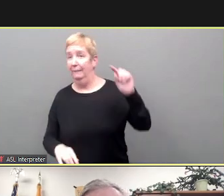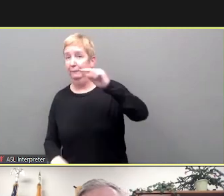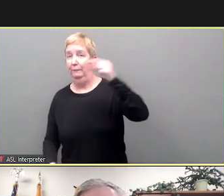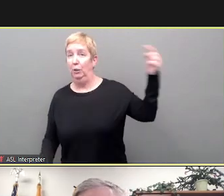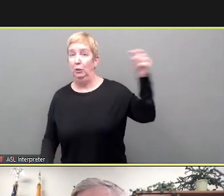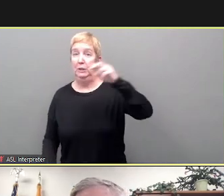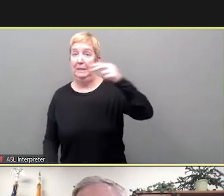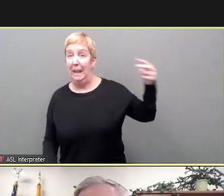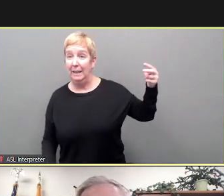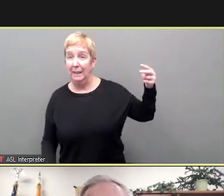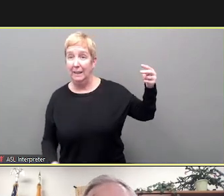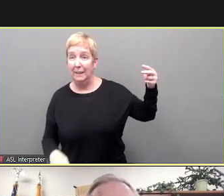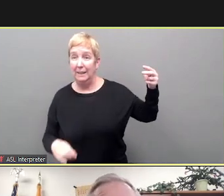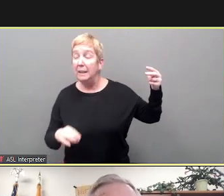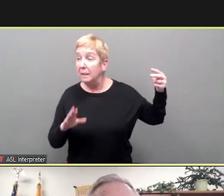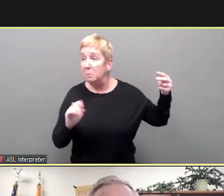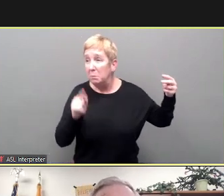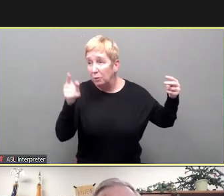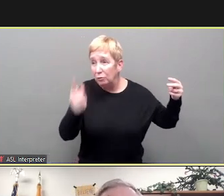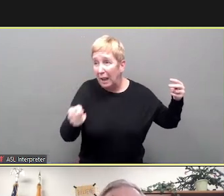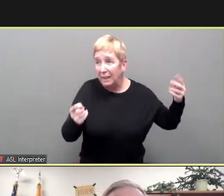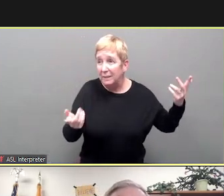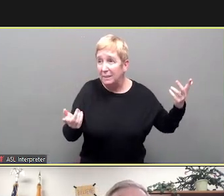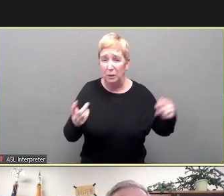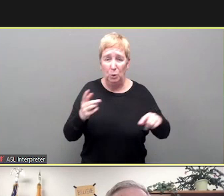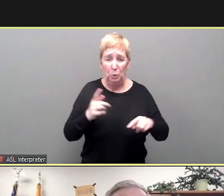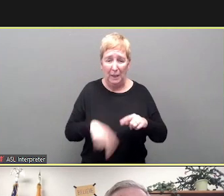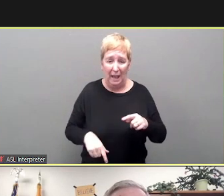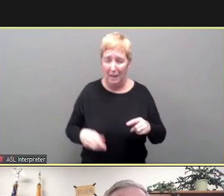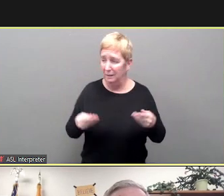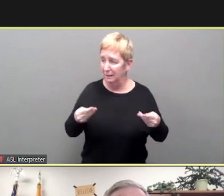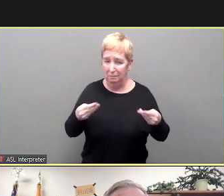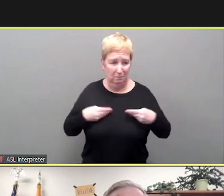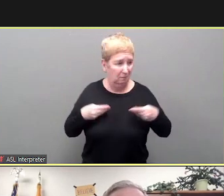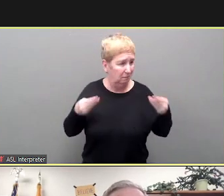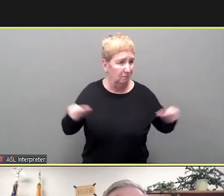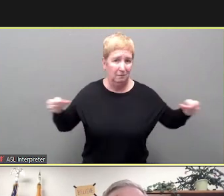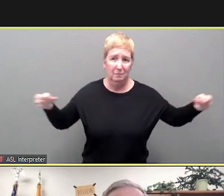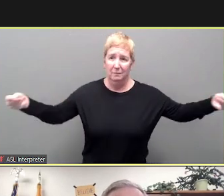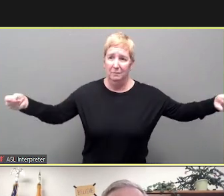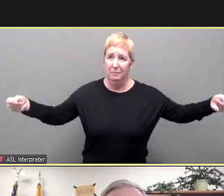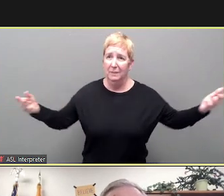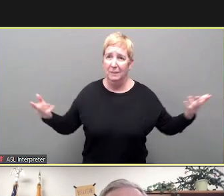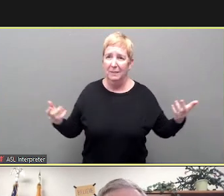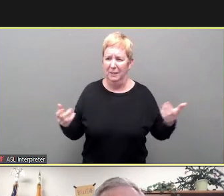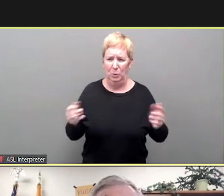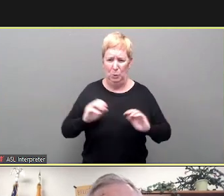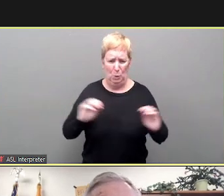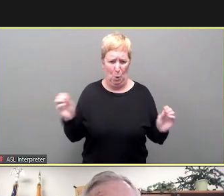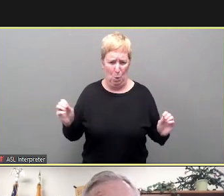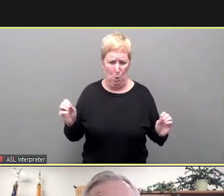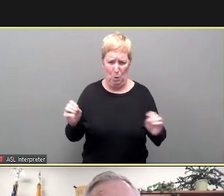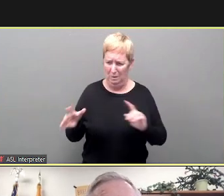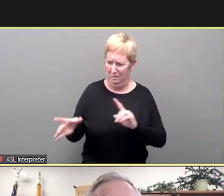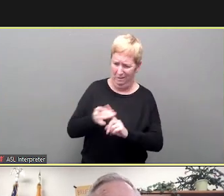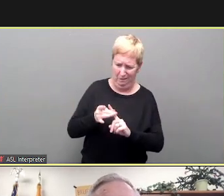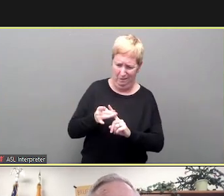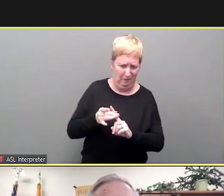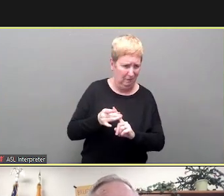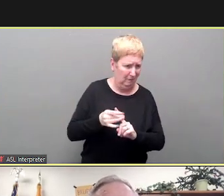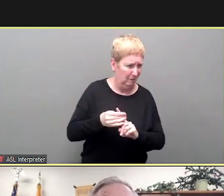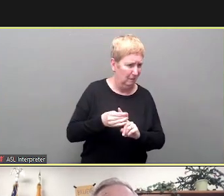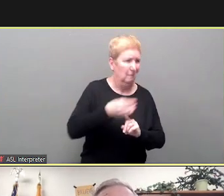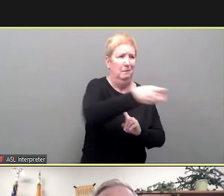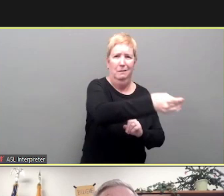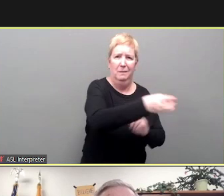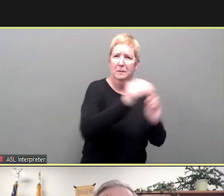are not, they can't be transferred. There isn't contagion surrounding it. But